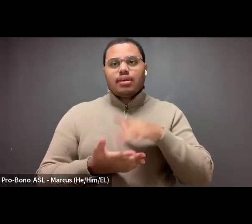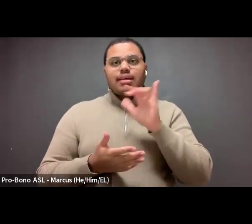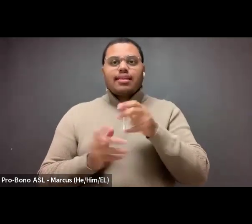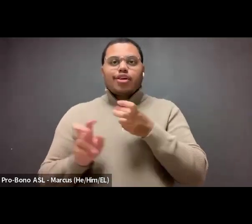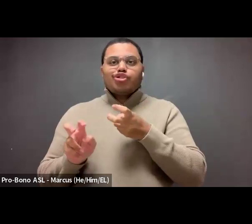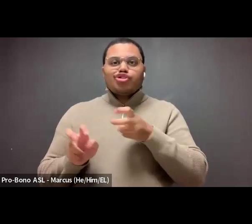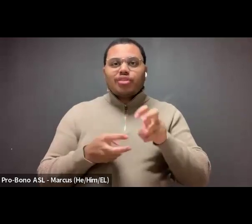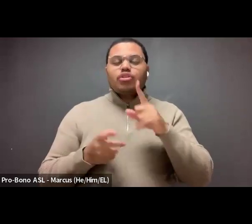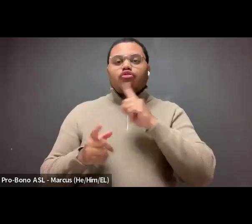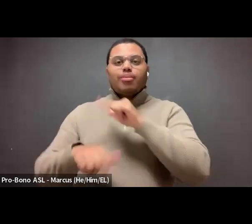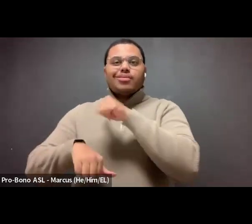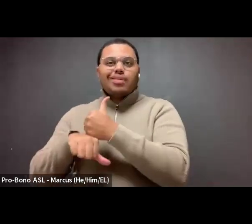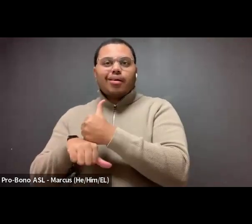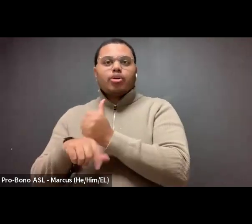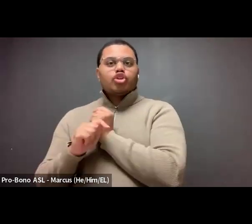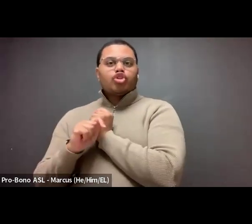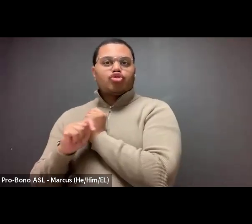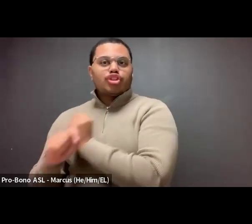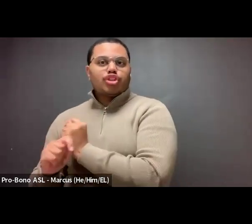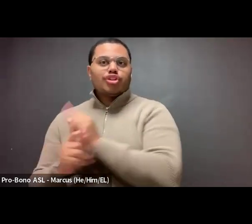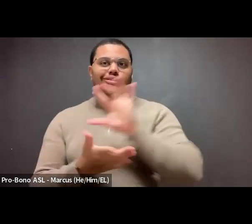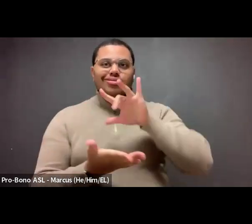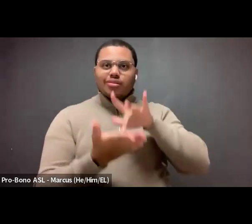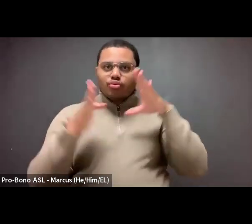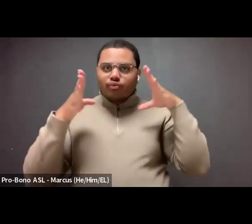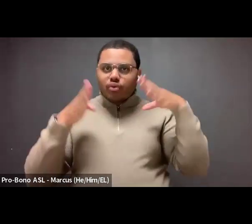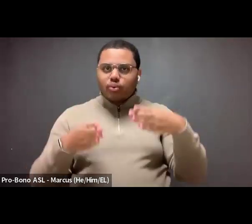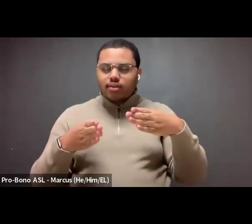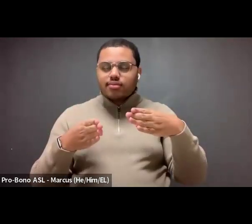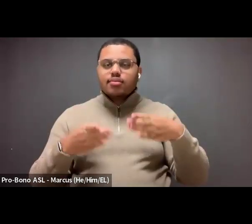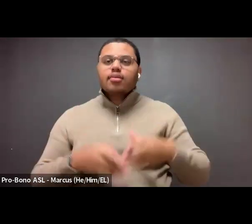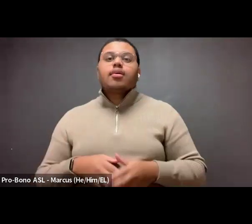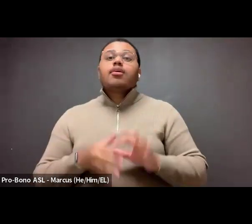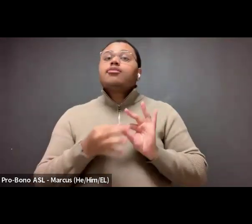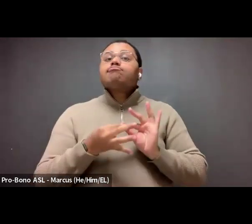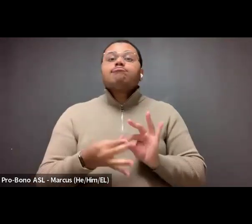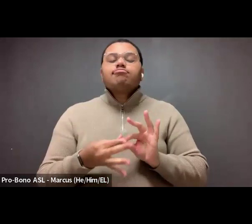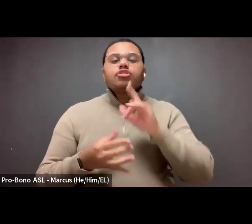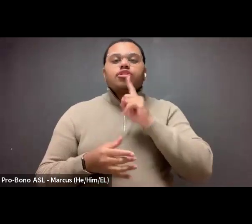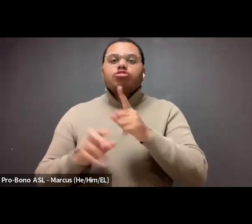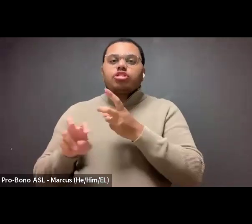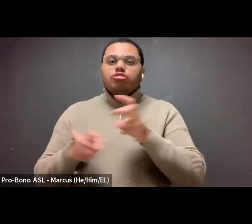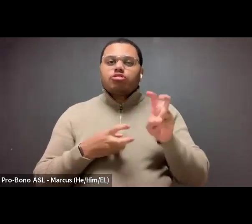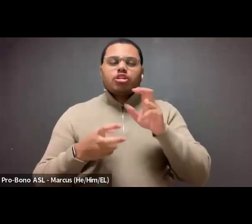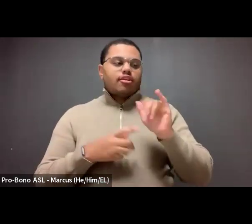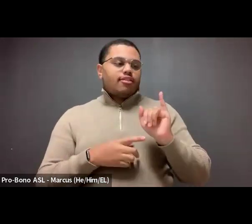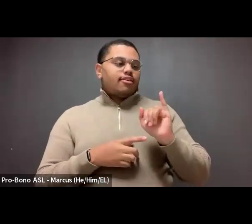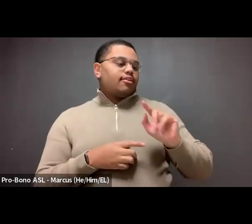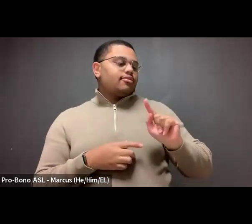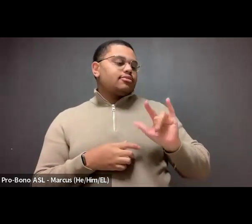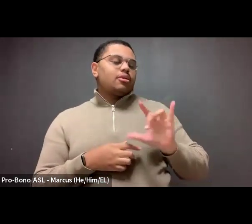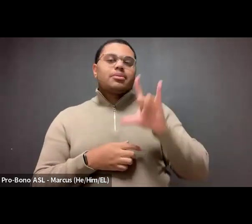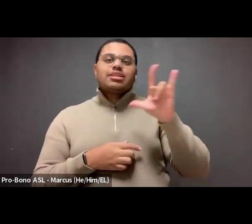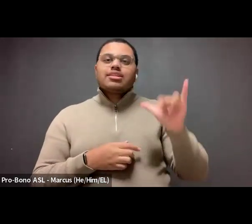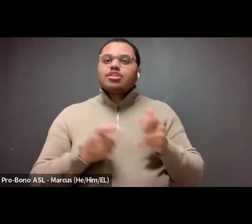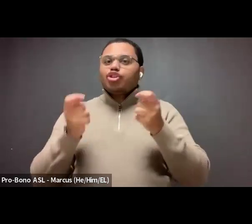the established or traditional central focus. In this regard, it is shifting the intimacy director or anyone